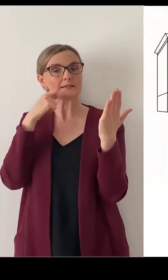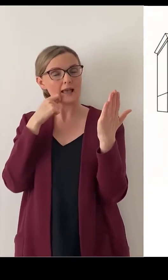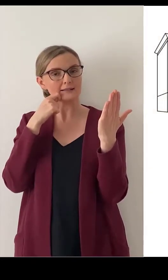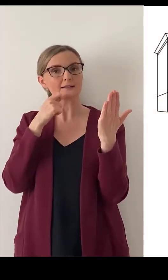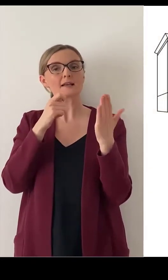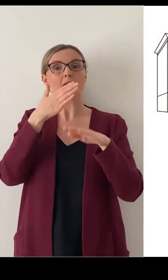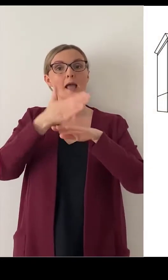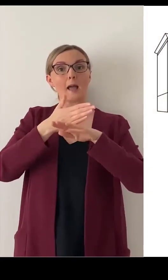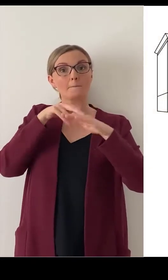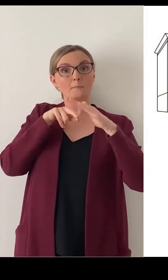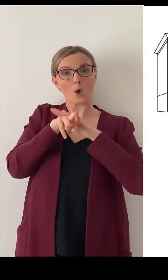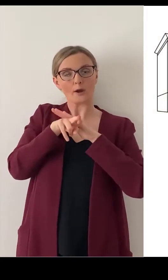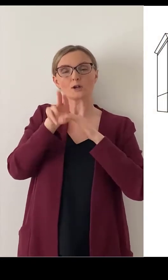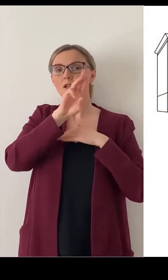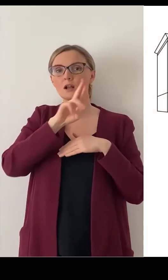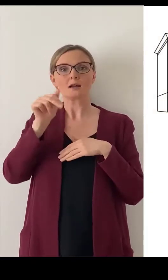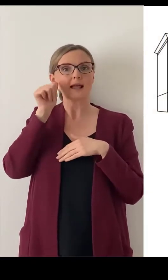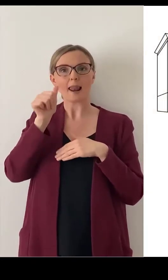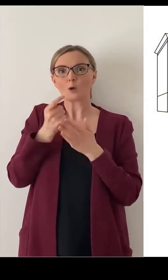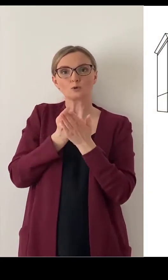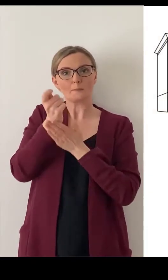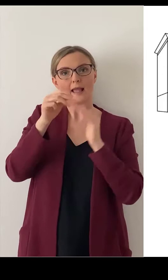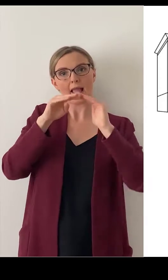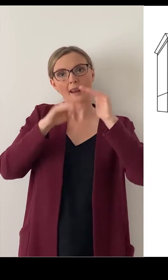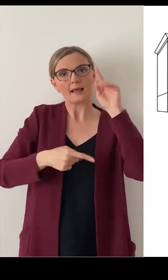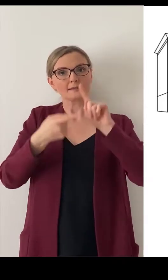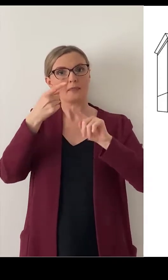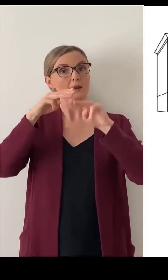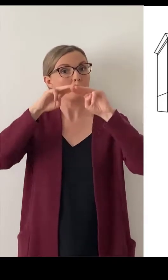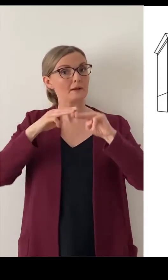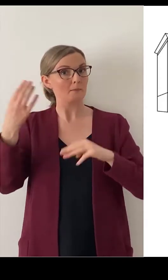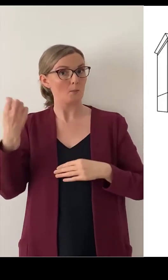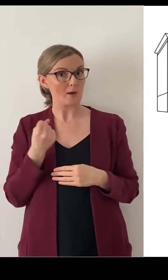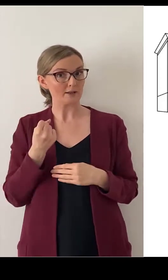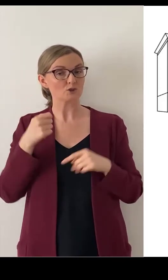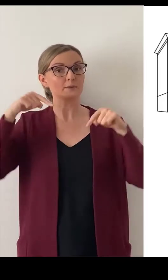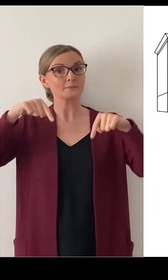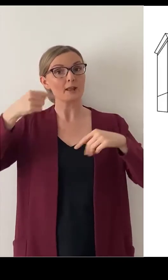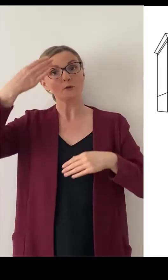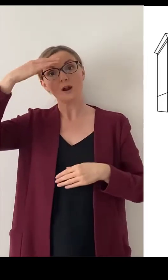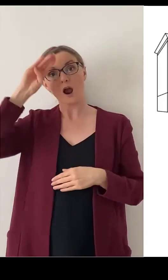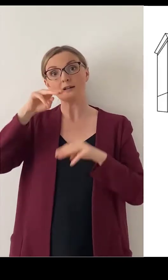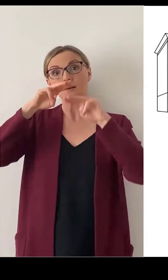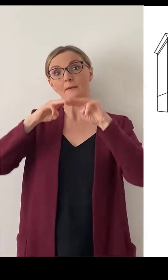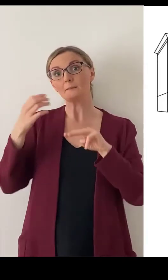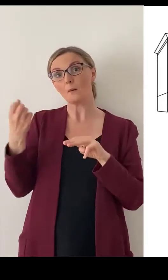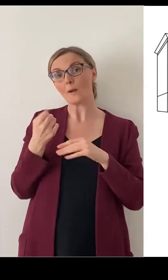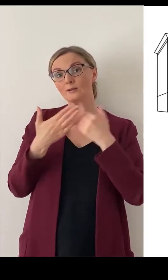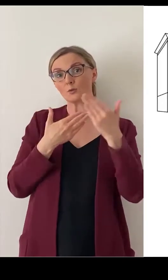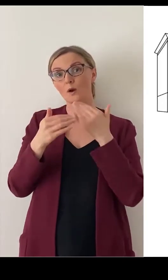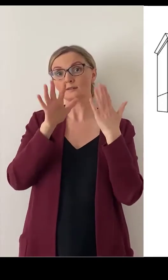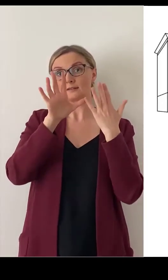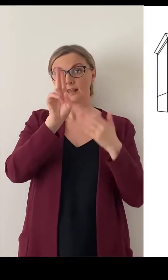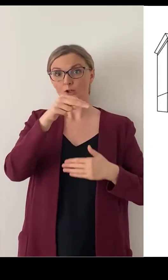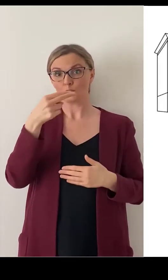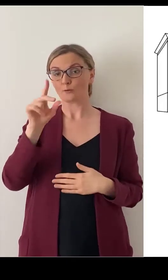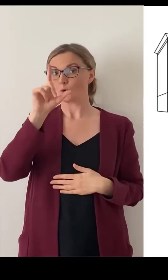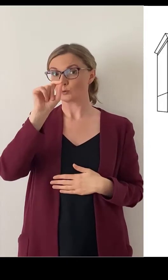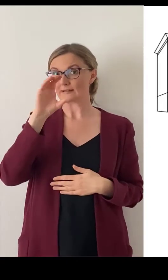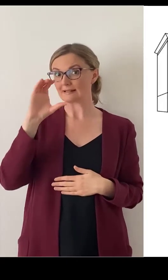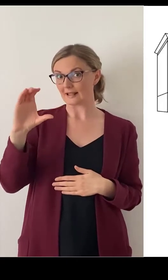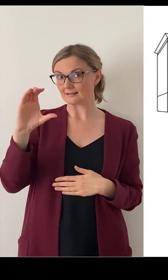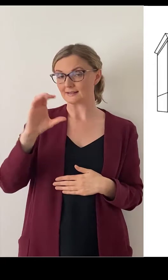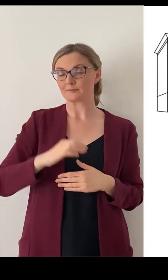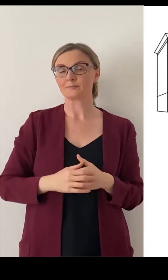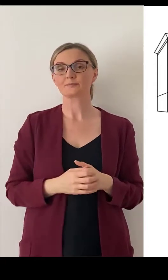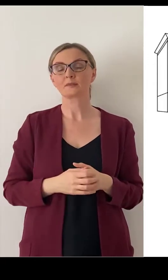is allowed to pay less than the minimum wage. In this case, €10.20. So